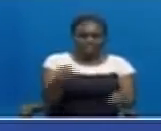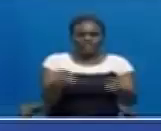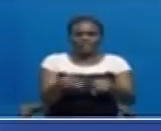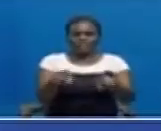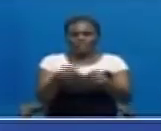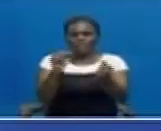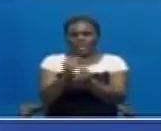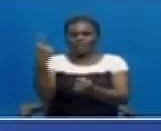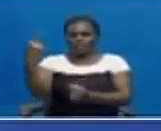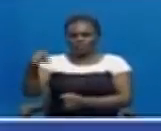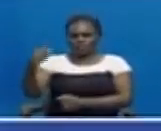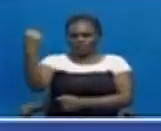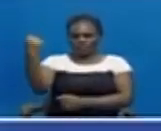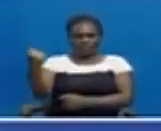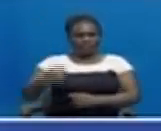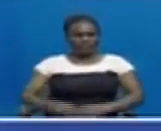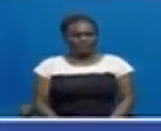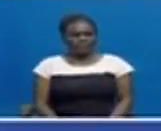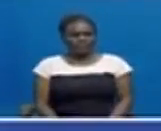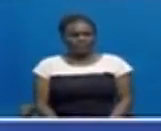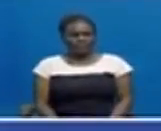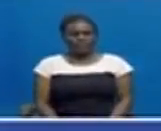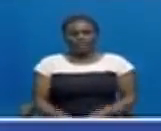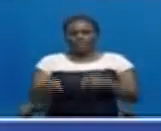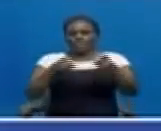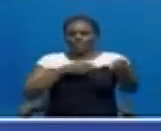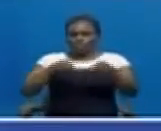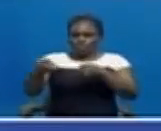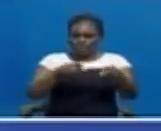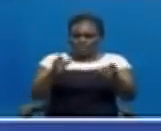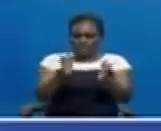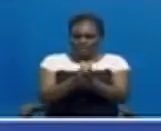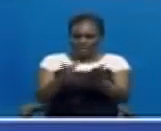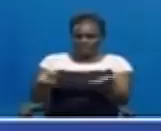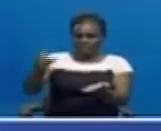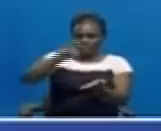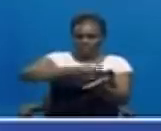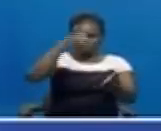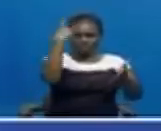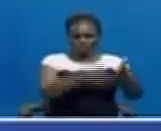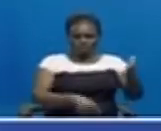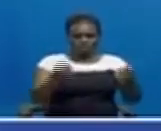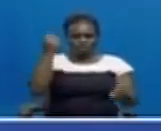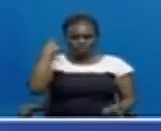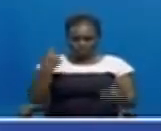rate at 11.5%. So the flow in tourism and the increased price of